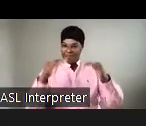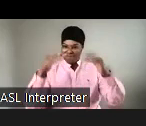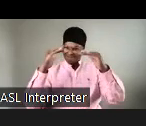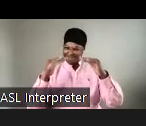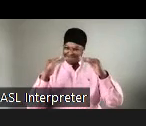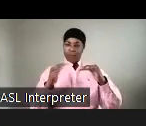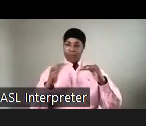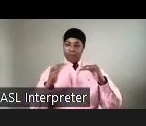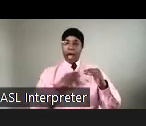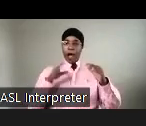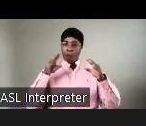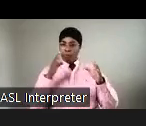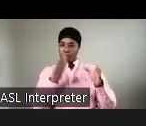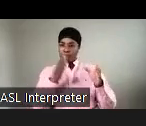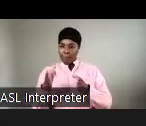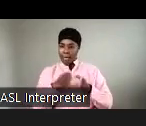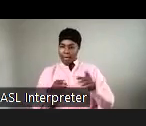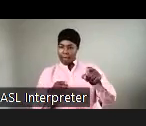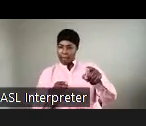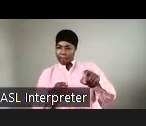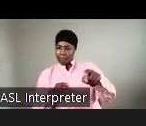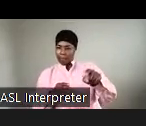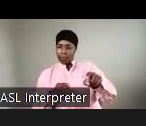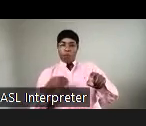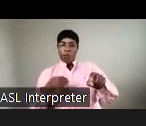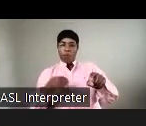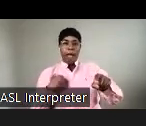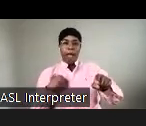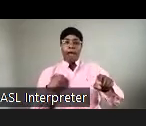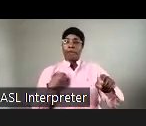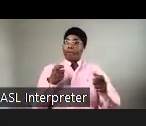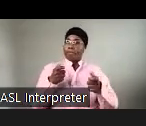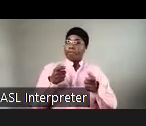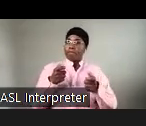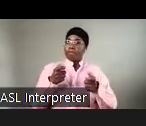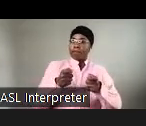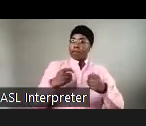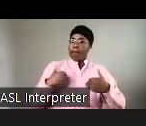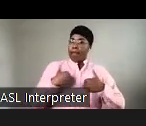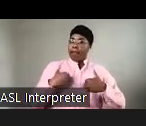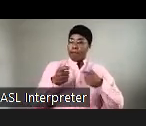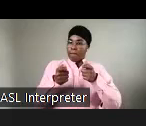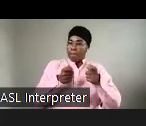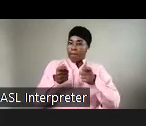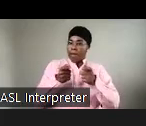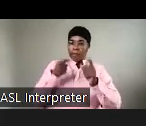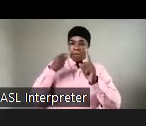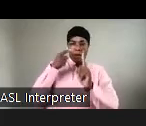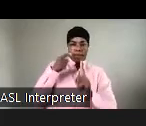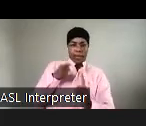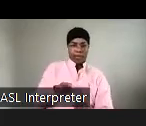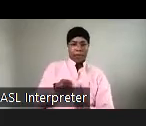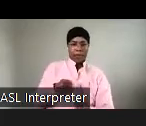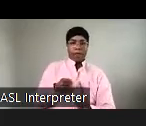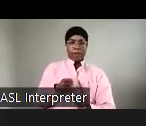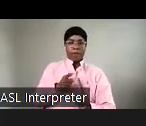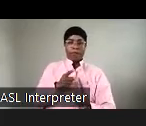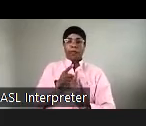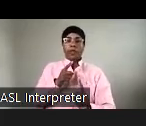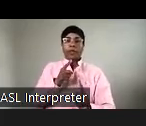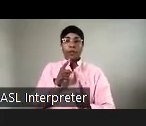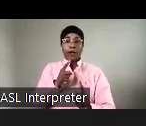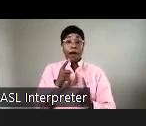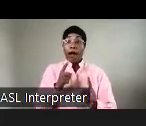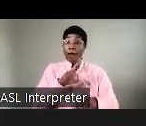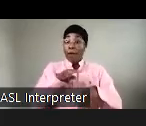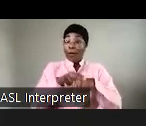specific snowshoe hare management objectives that focus on, obviously increasing the quality and quantity of